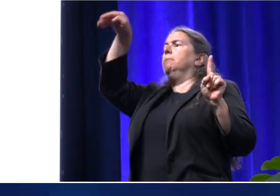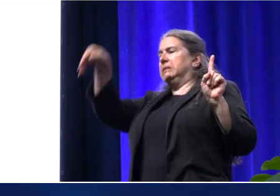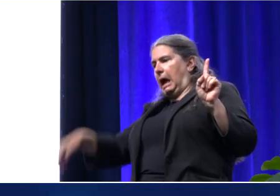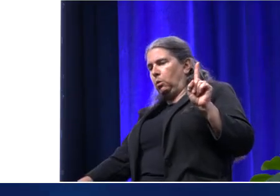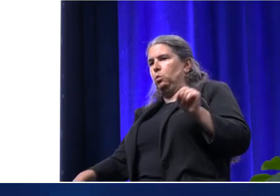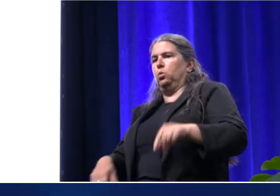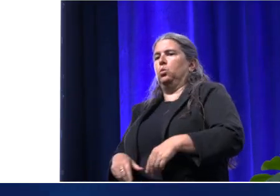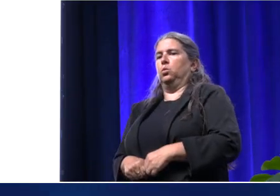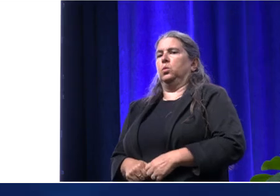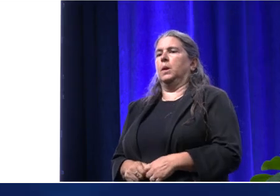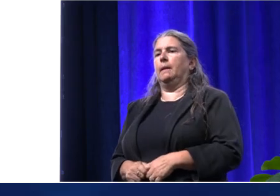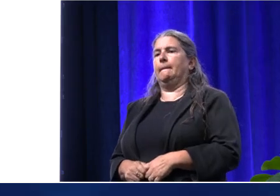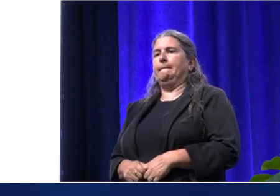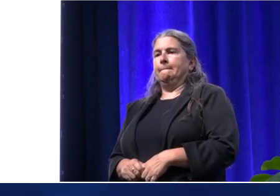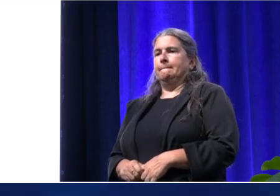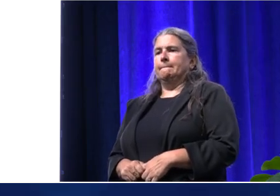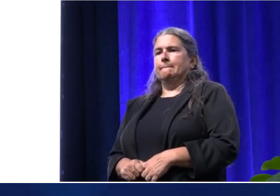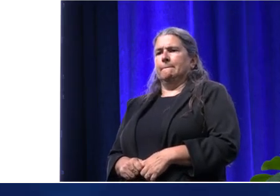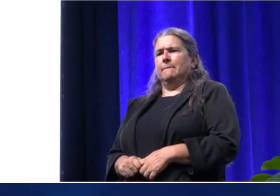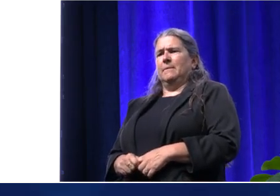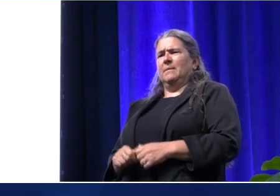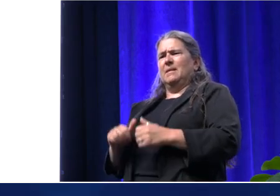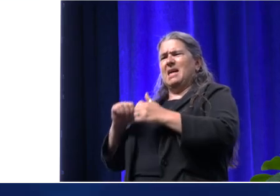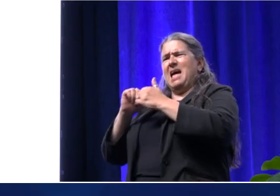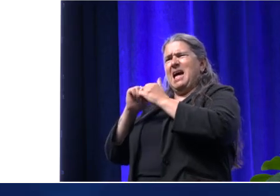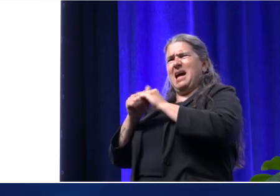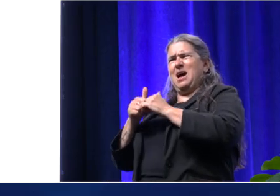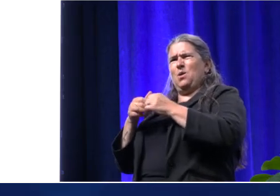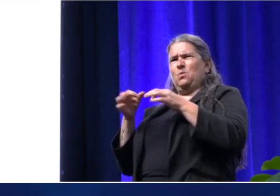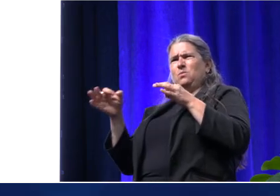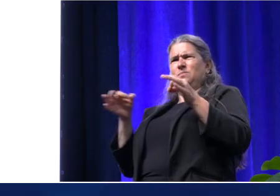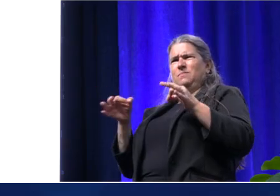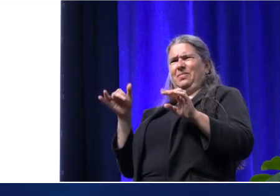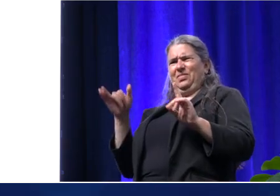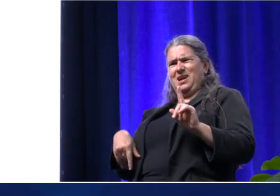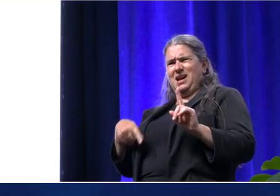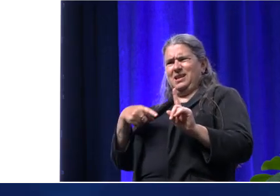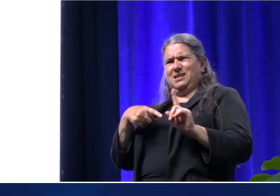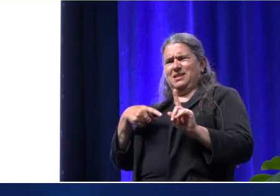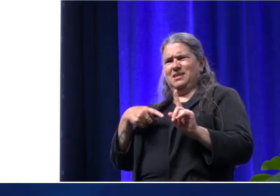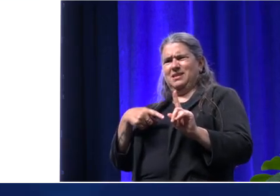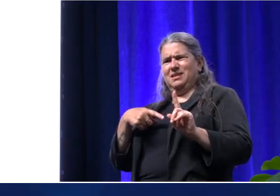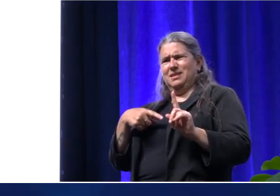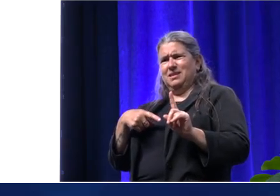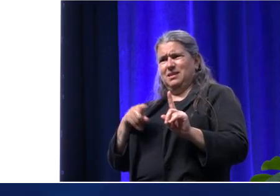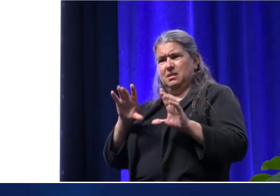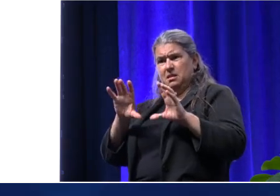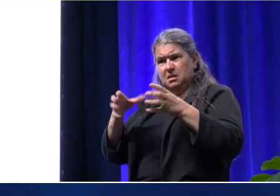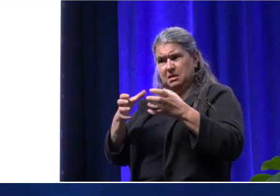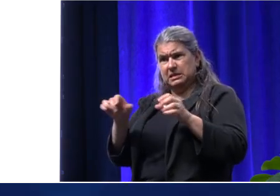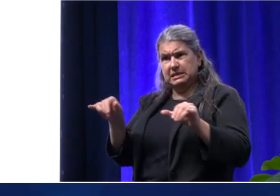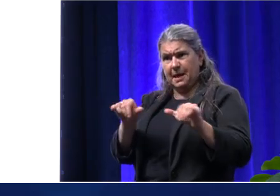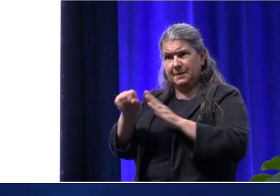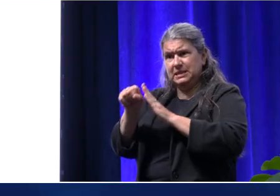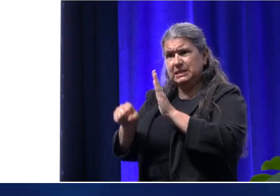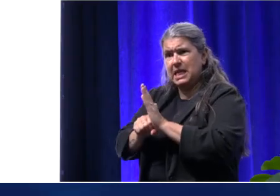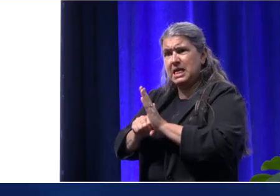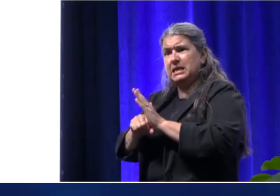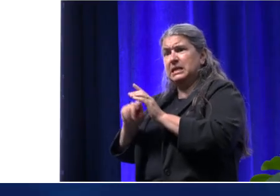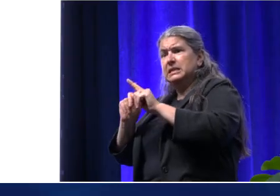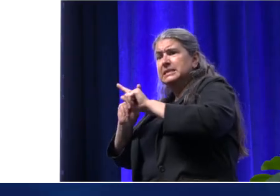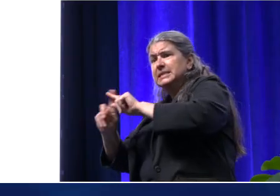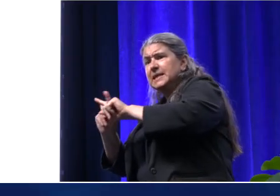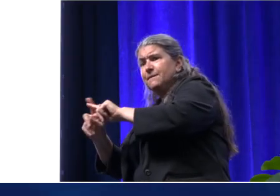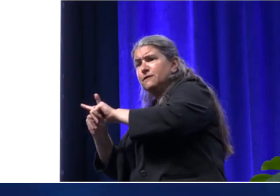down. So how do we explain this? Is this different populations within the same state? Is it different demographics, different cities within the